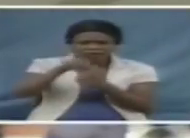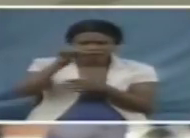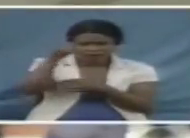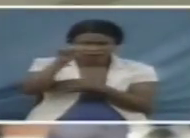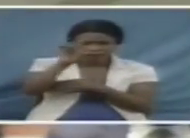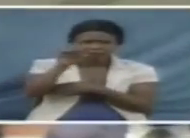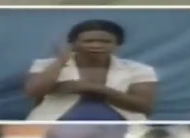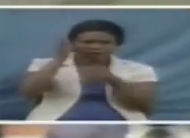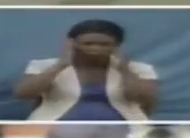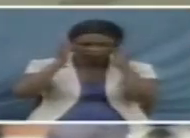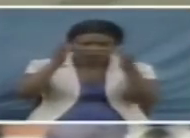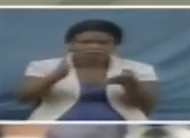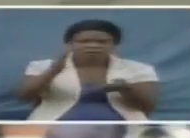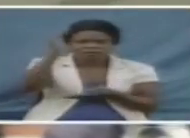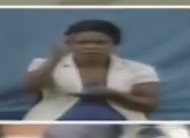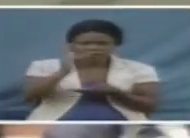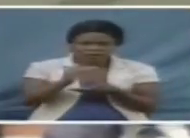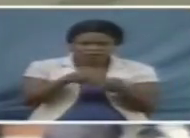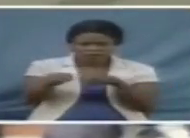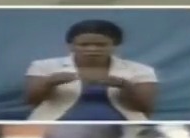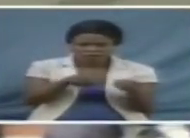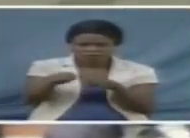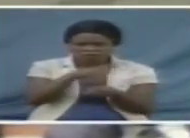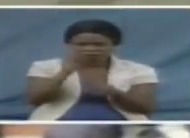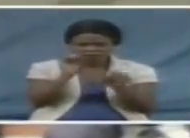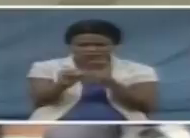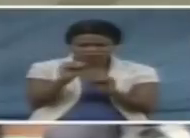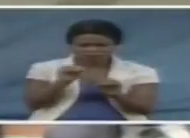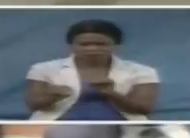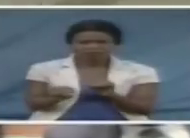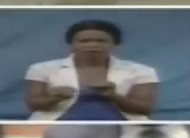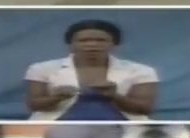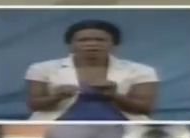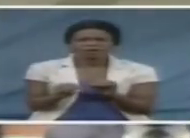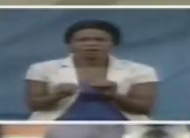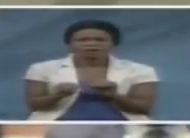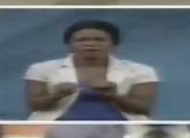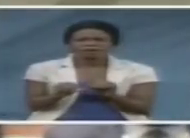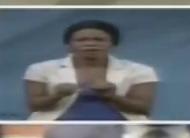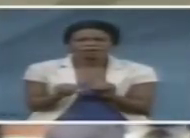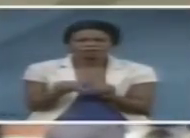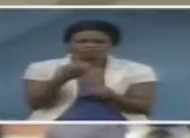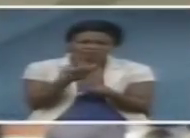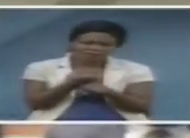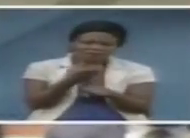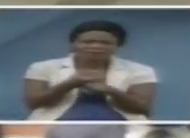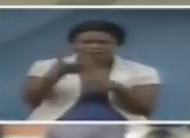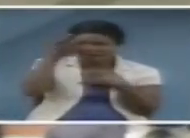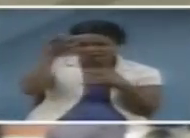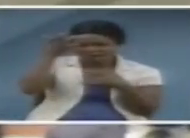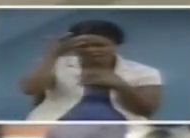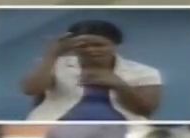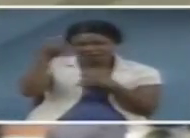delivery, government will in 2018 focus on prevention, control, and treatment of communicable